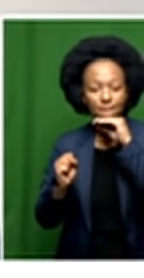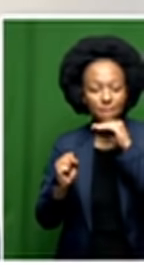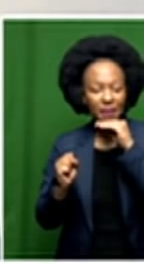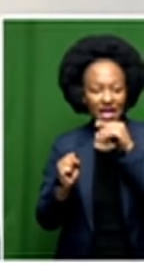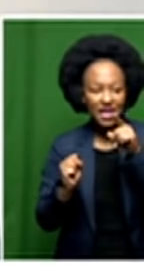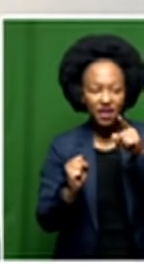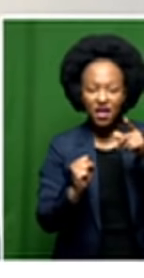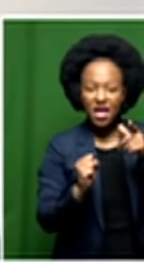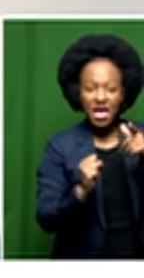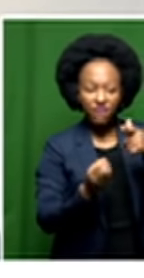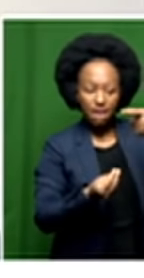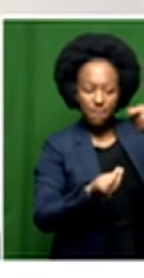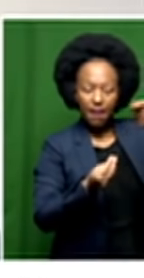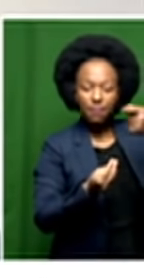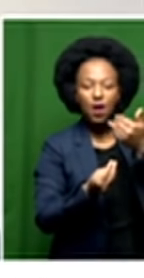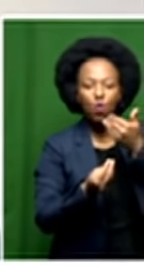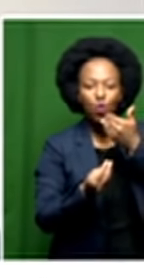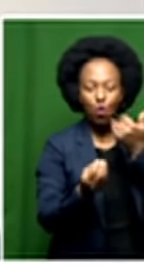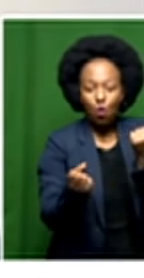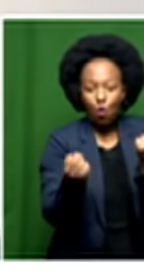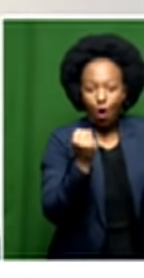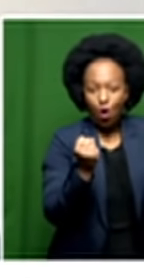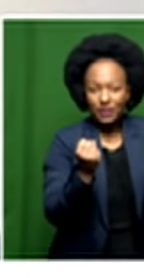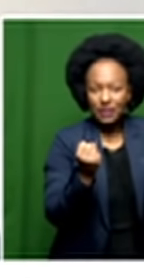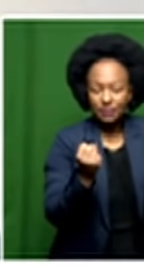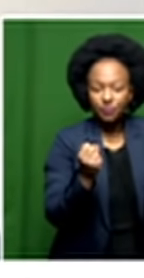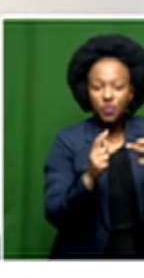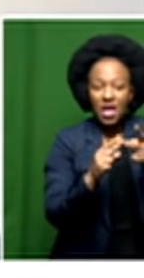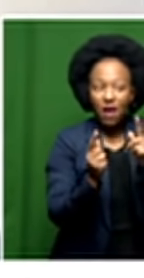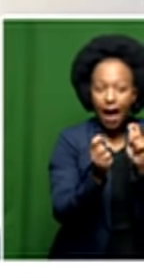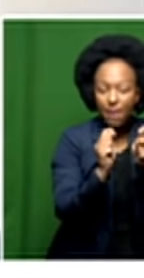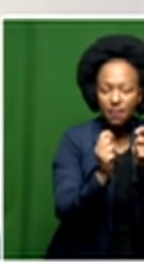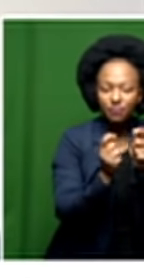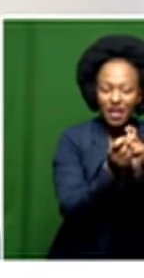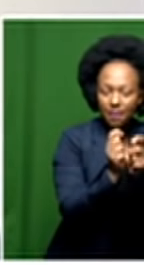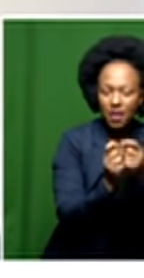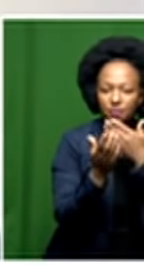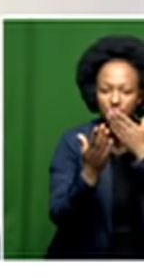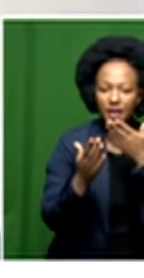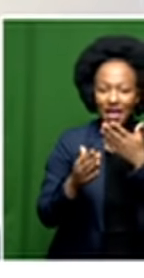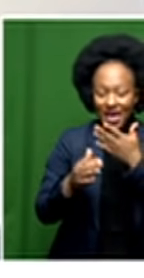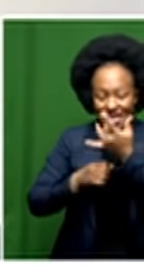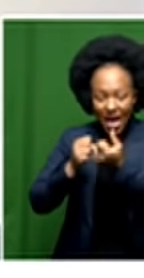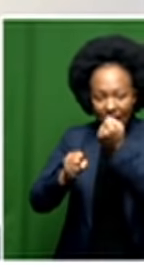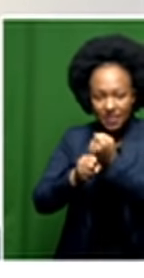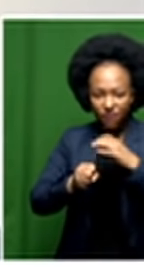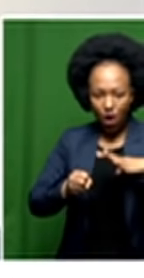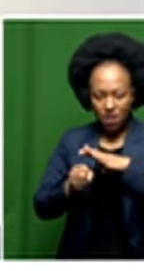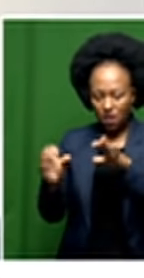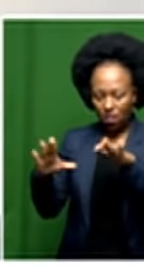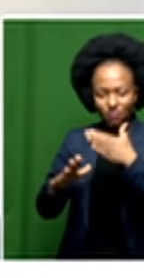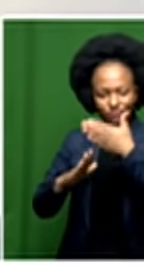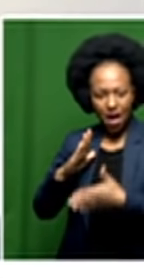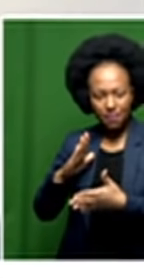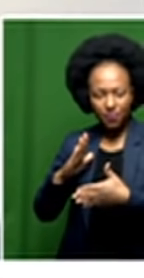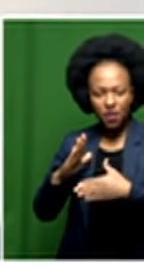a judgment of the Constitutional Court and absent an amendment, the term comes to an end. And what should happen is that